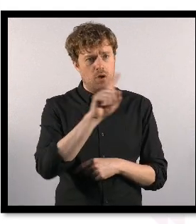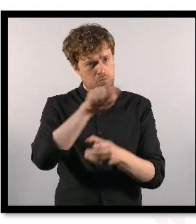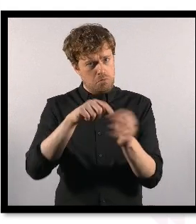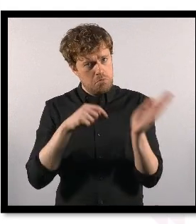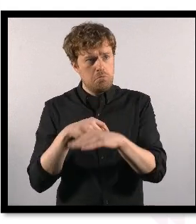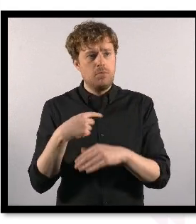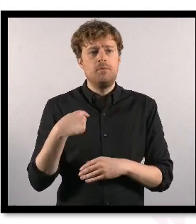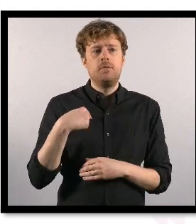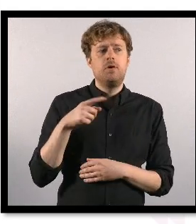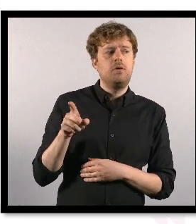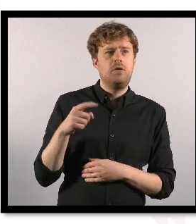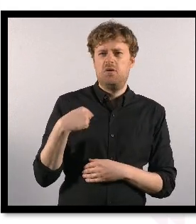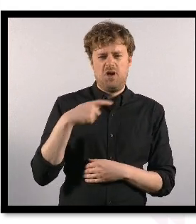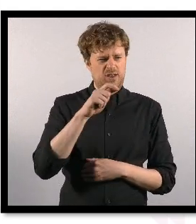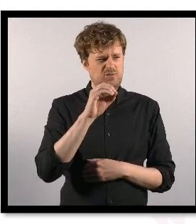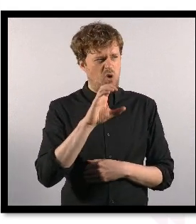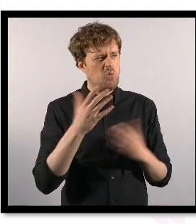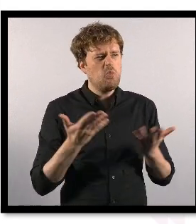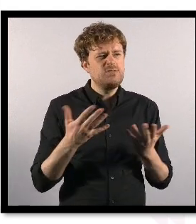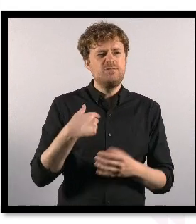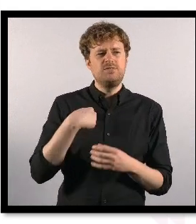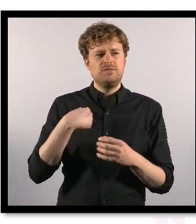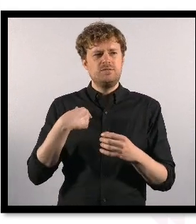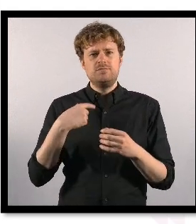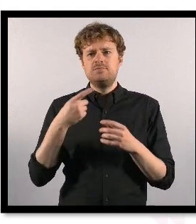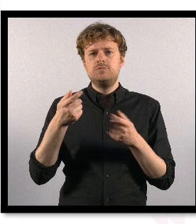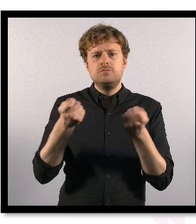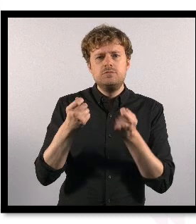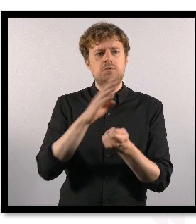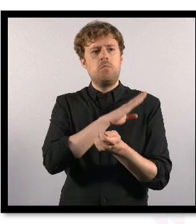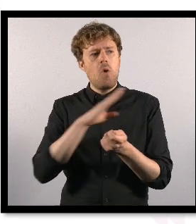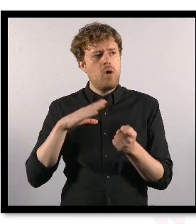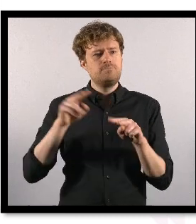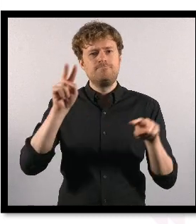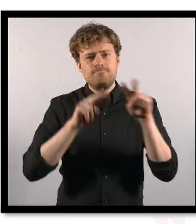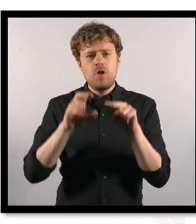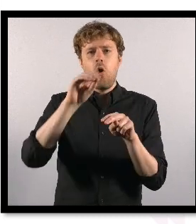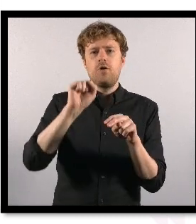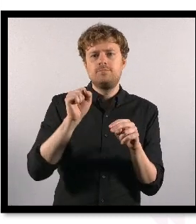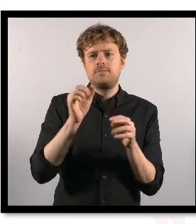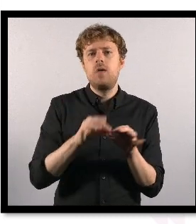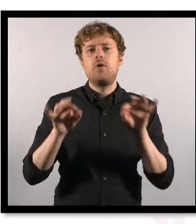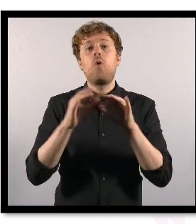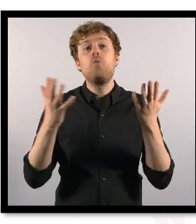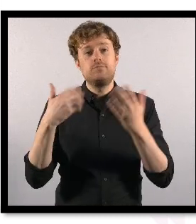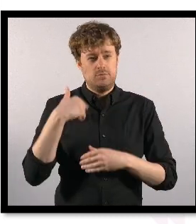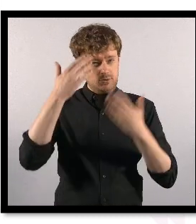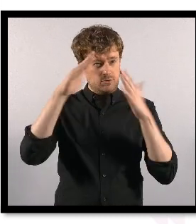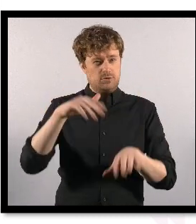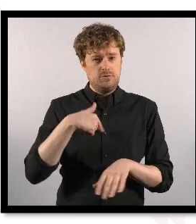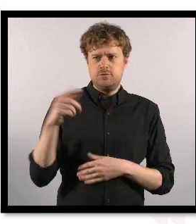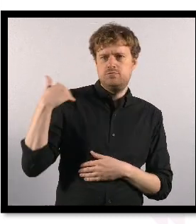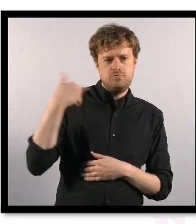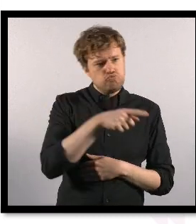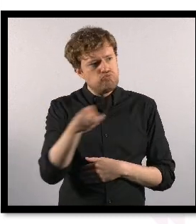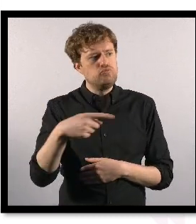And talking about the scholarships as well, my first KubeCon, which was in 2018, I actually went there on a scholarship